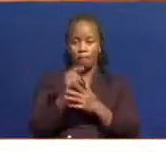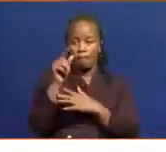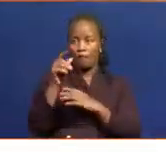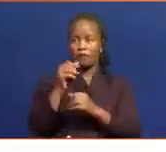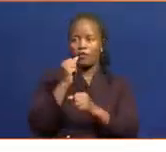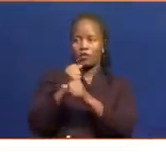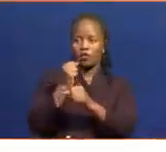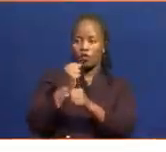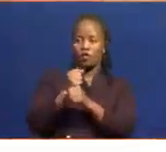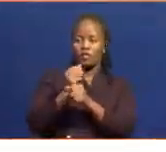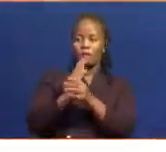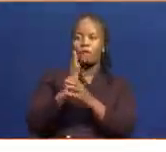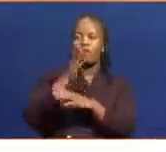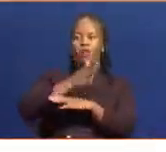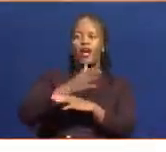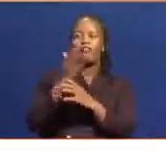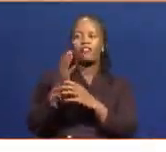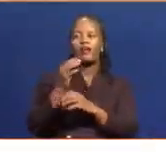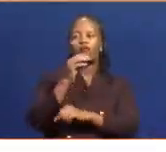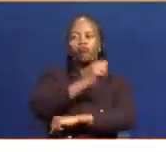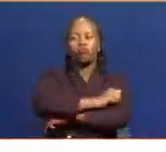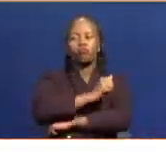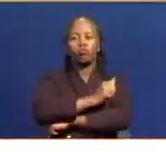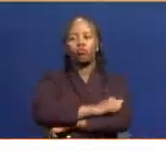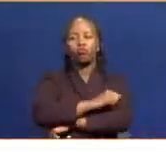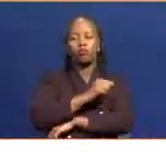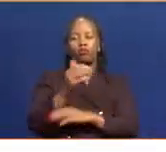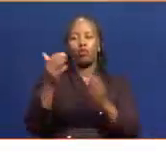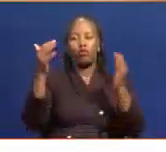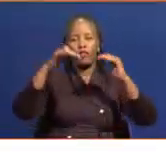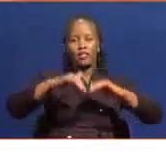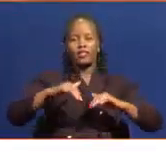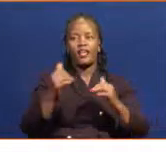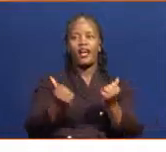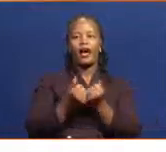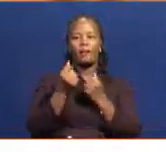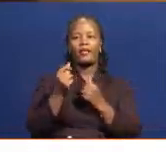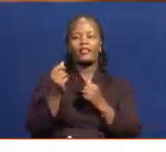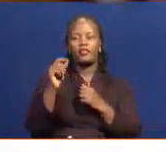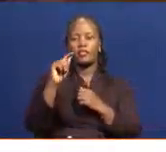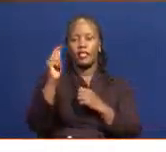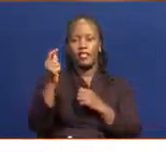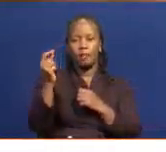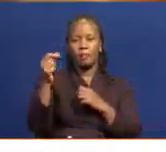conducted after the MXGP Academy held in Kenya at the beginning of August.